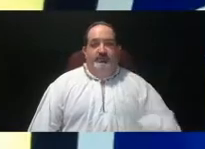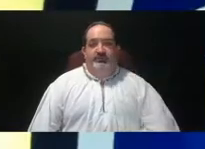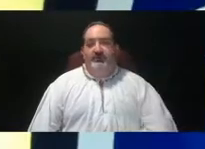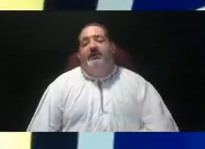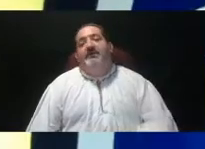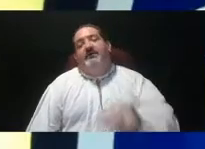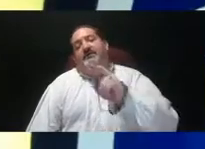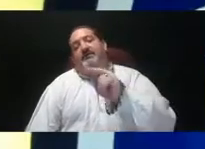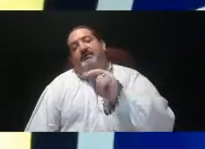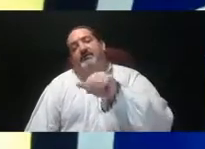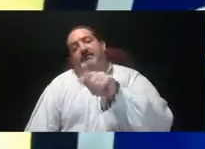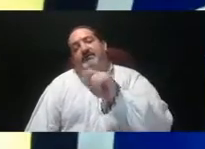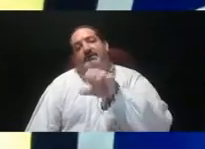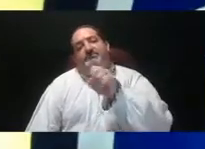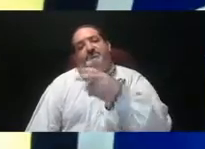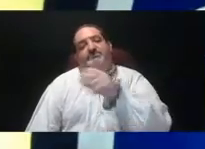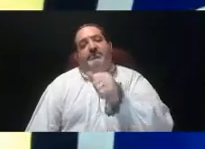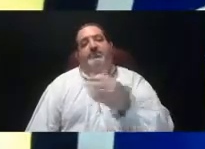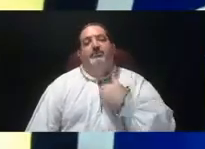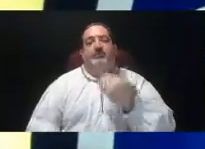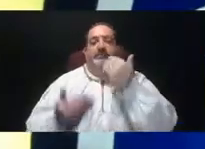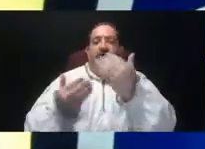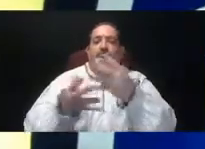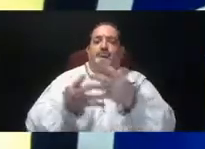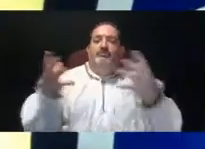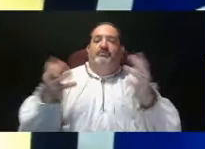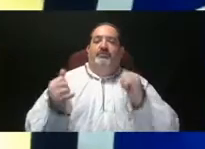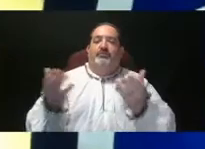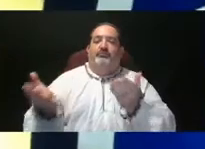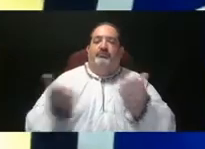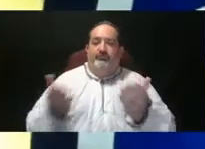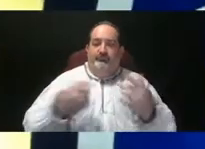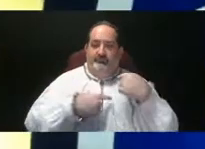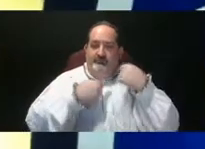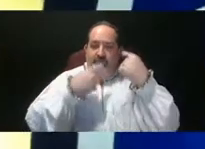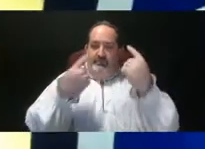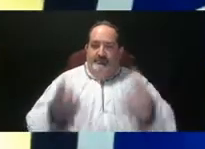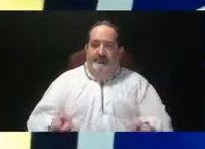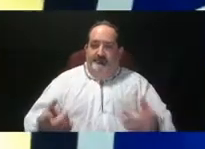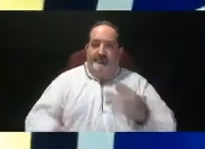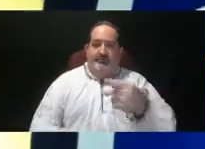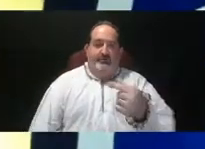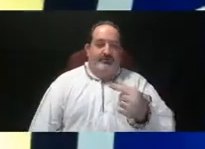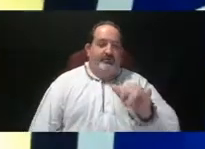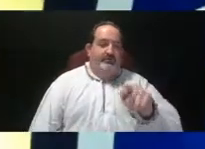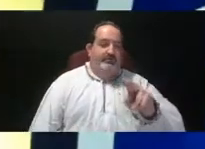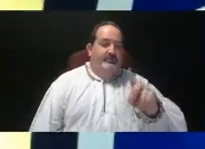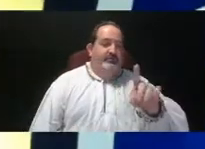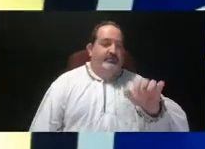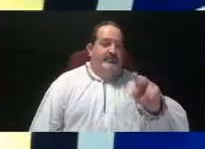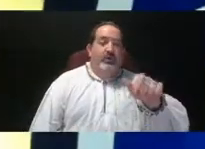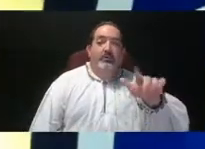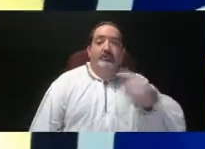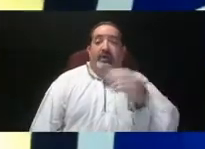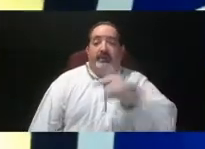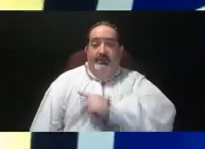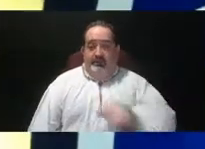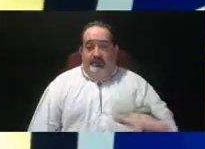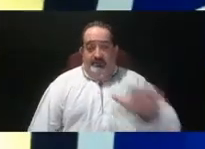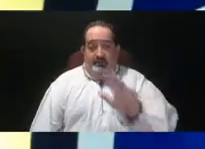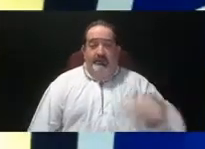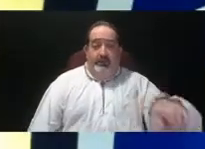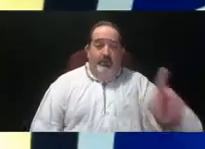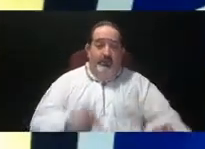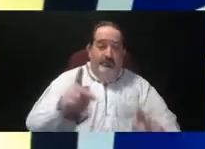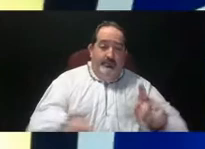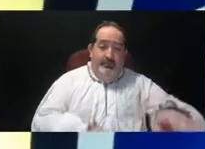Natasha, we thank you so much for all of your service that you've done for Gyldenholt and for the kingdom. I know your populace thanks